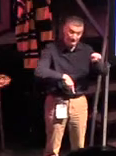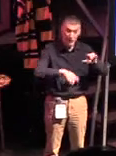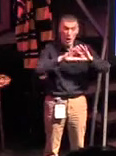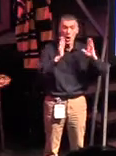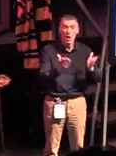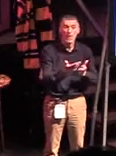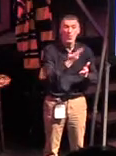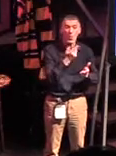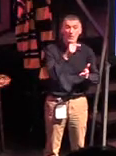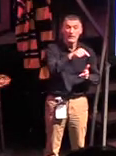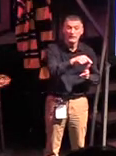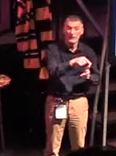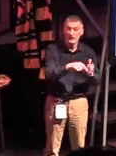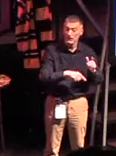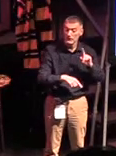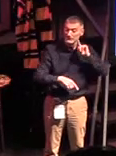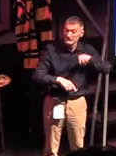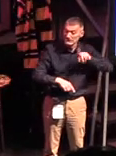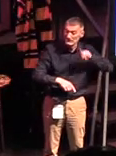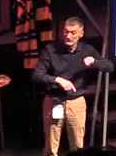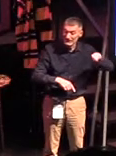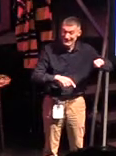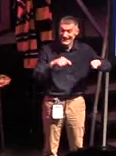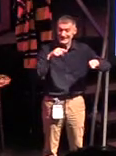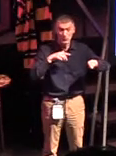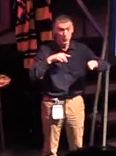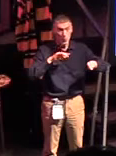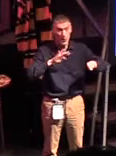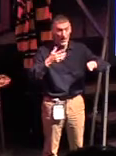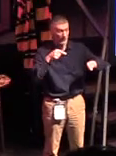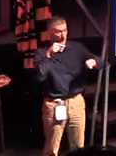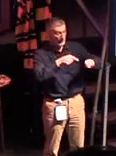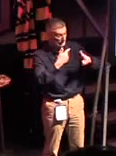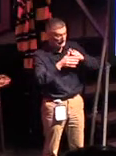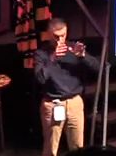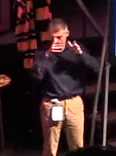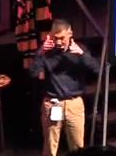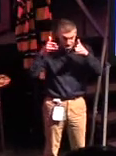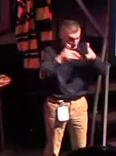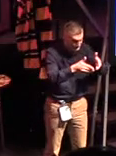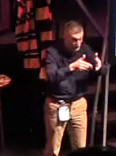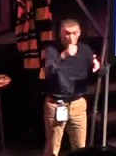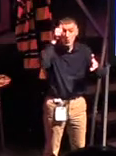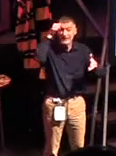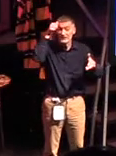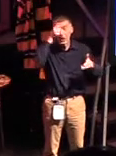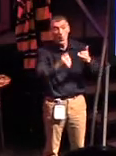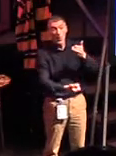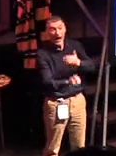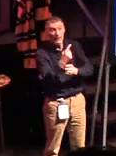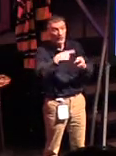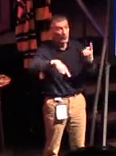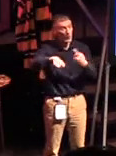if we don't get our act together and do something about that, we know the result. There is no uncertainty. We are just basically